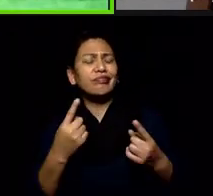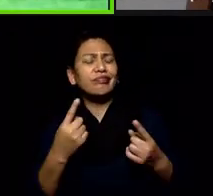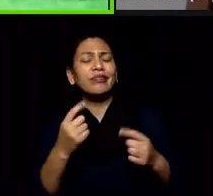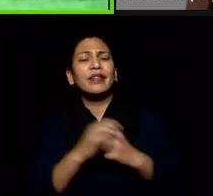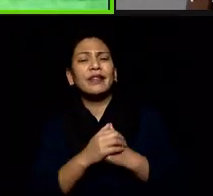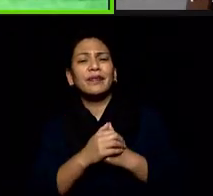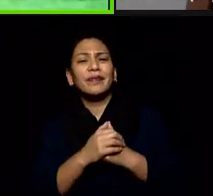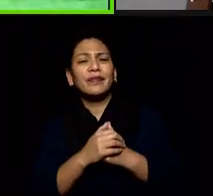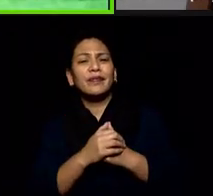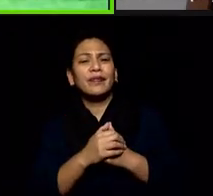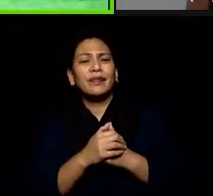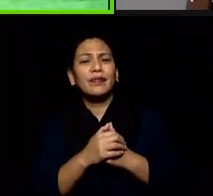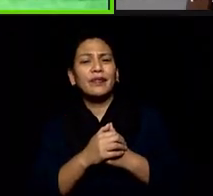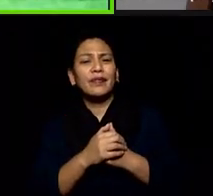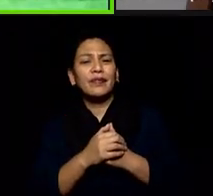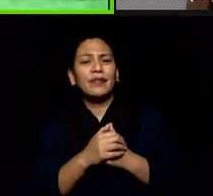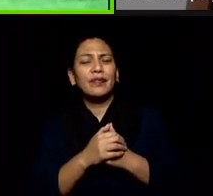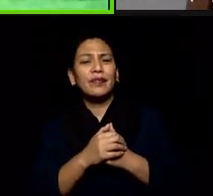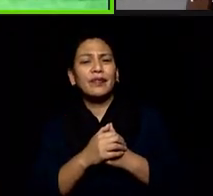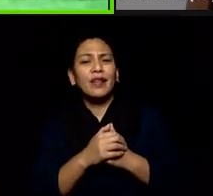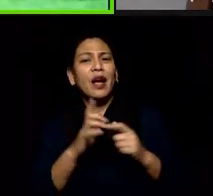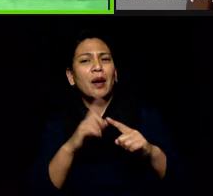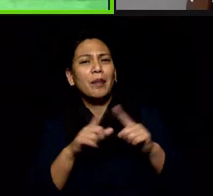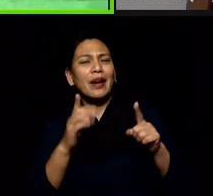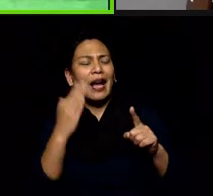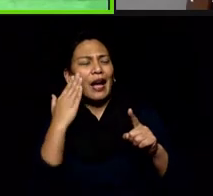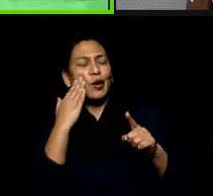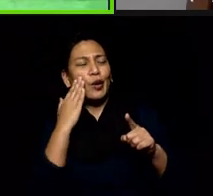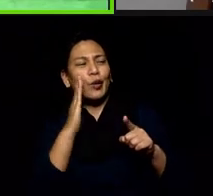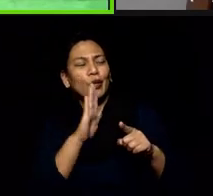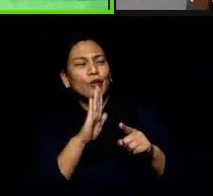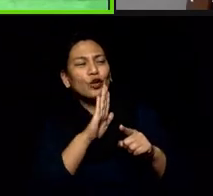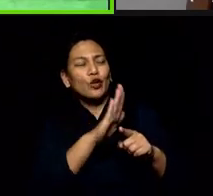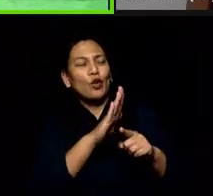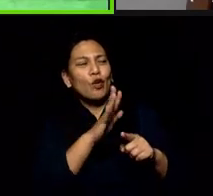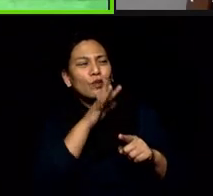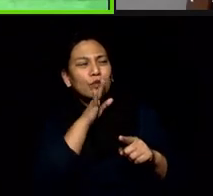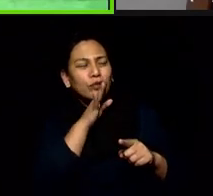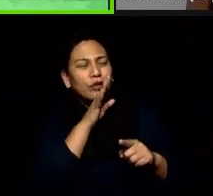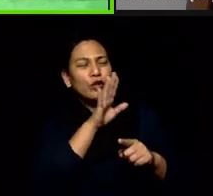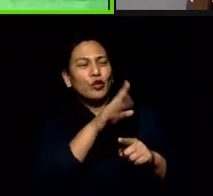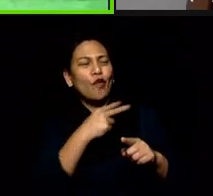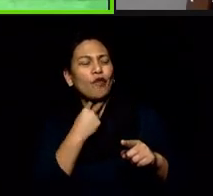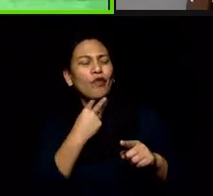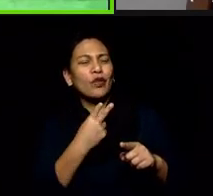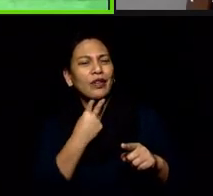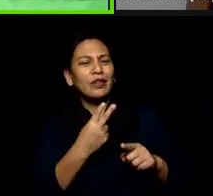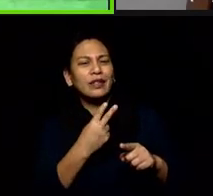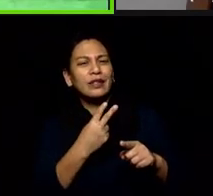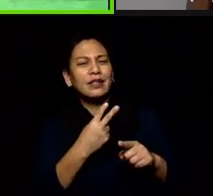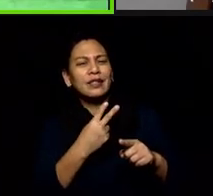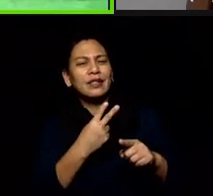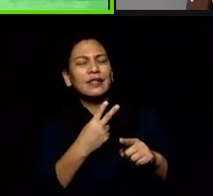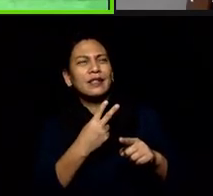know that the sound of your voice, the stricture,